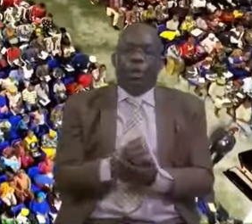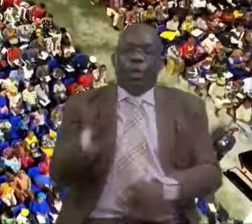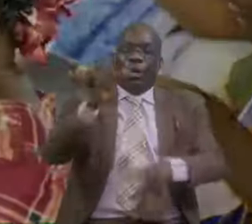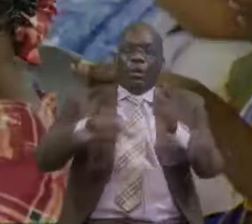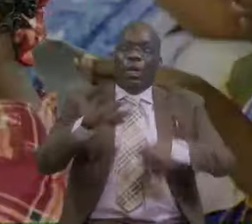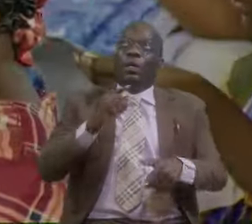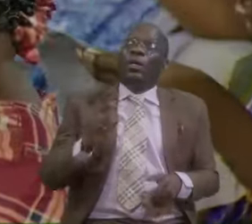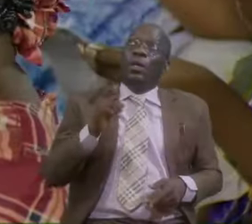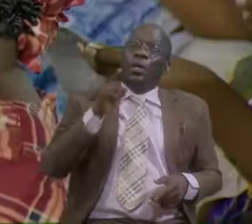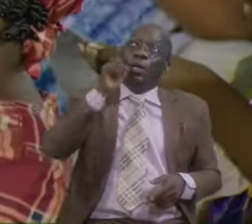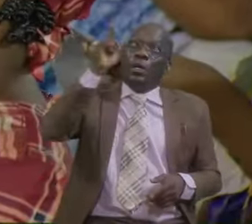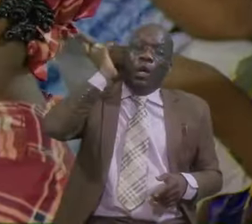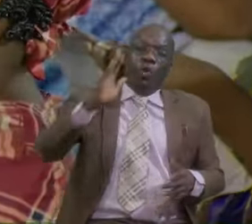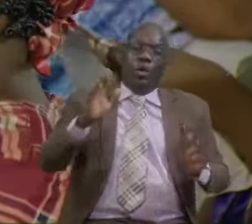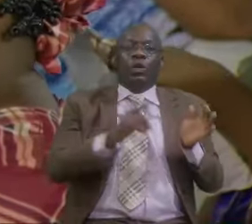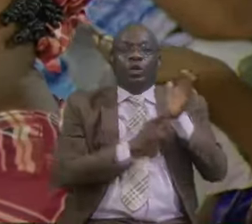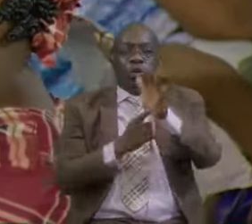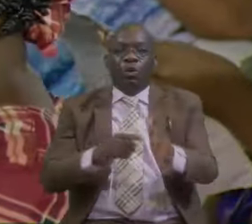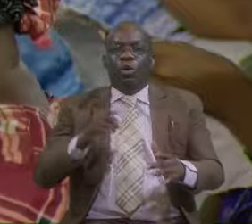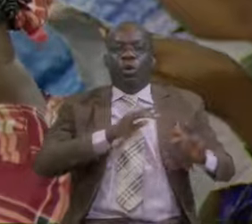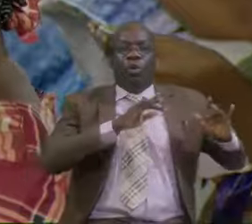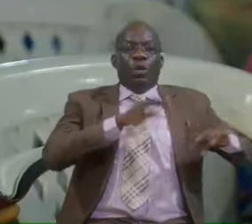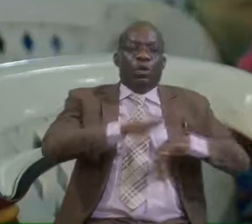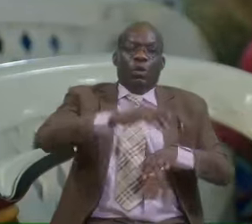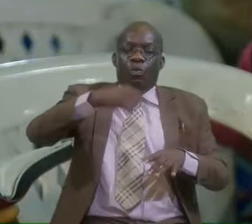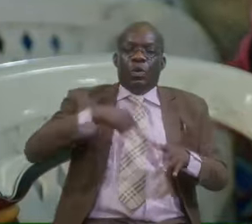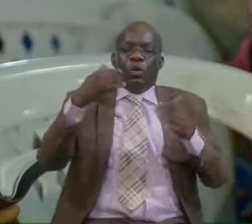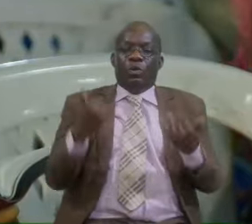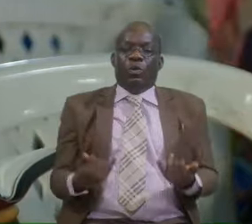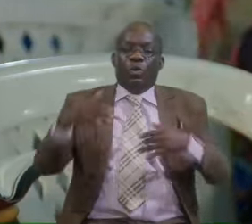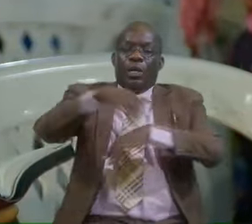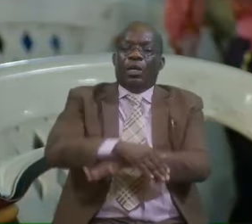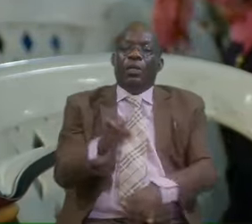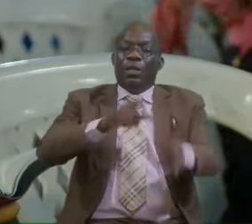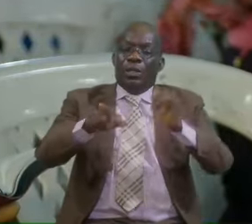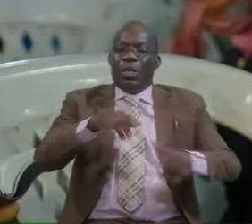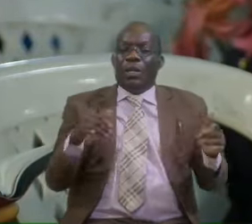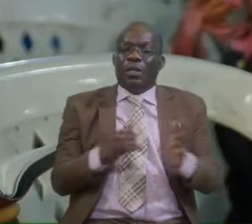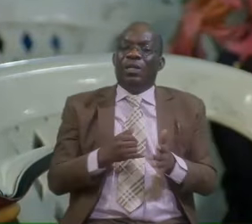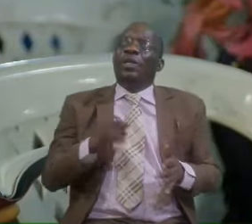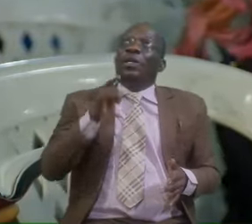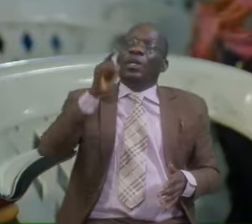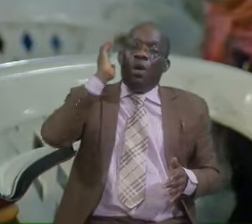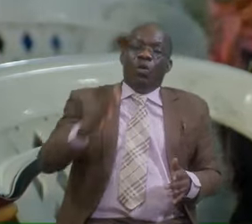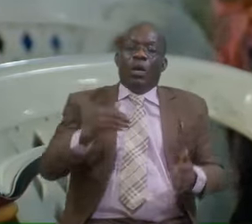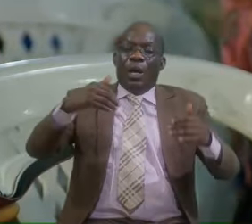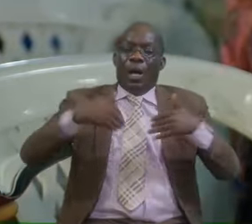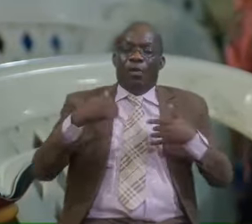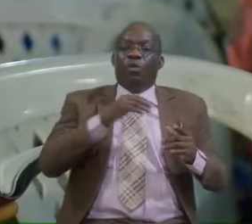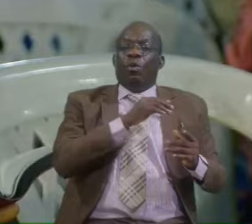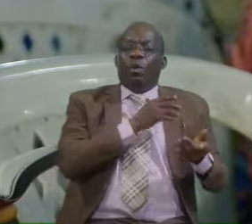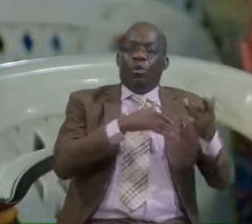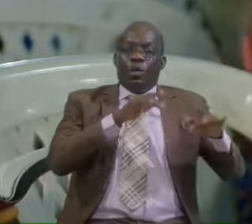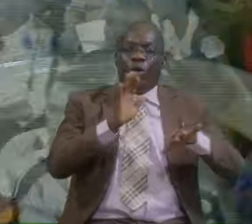me tonight. Say it aloud. He will have mercy upon you tonight in